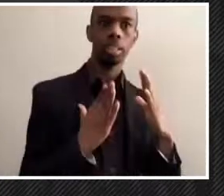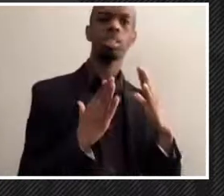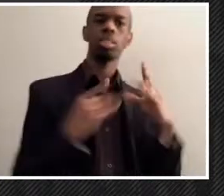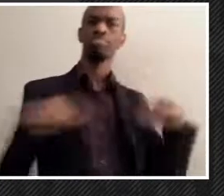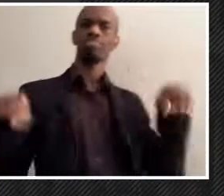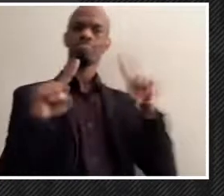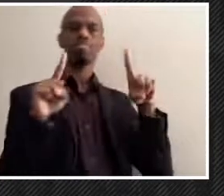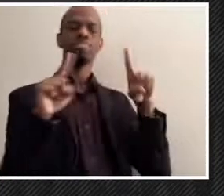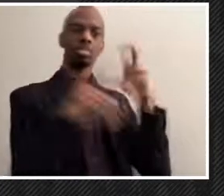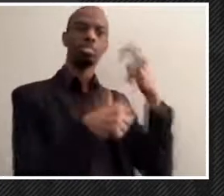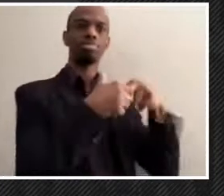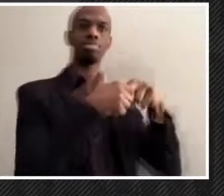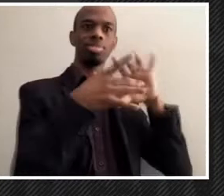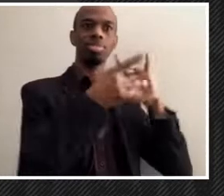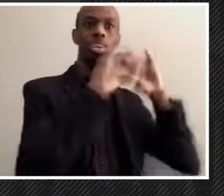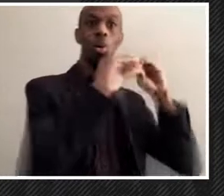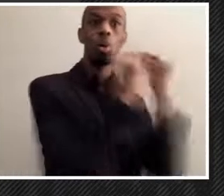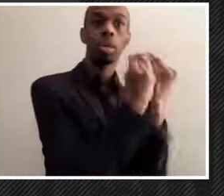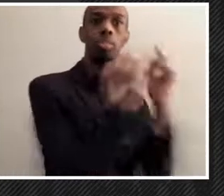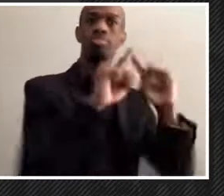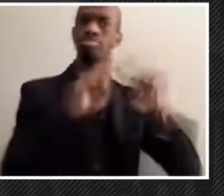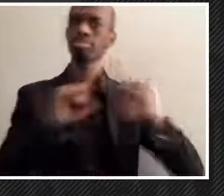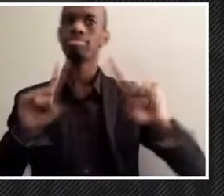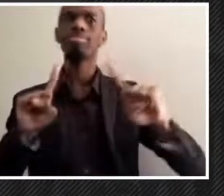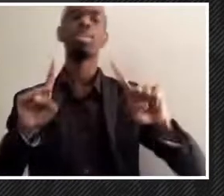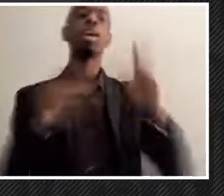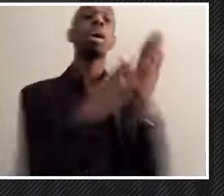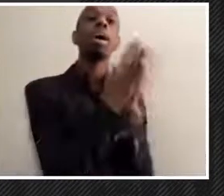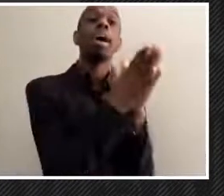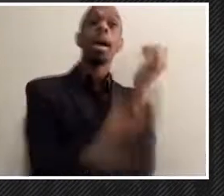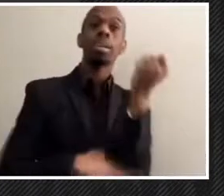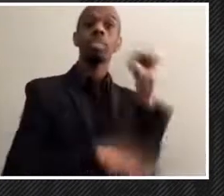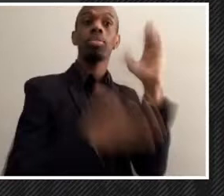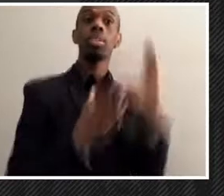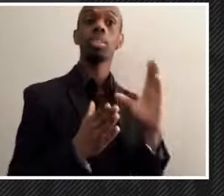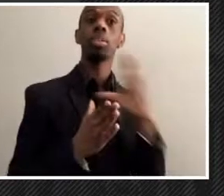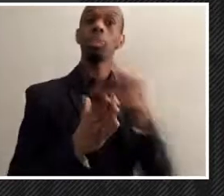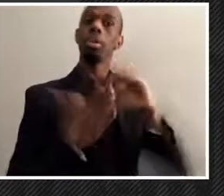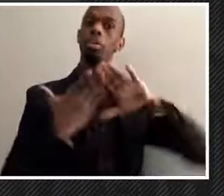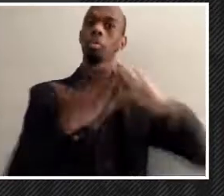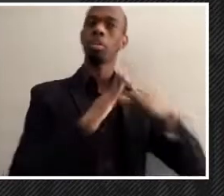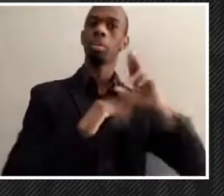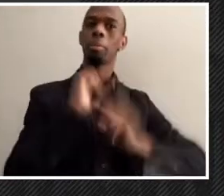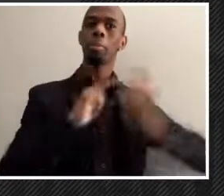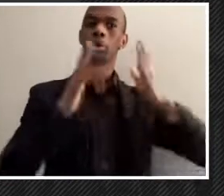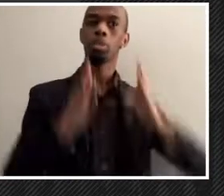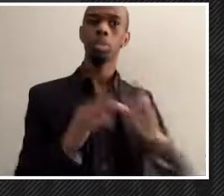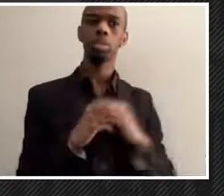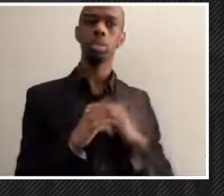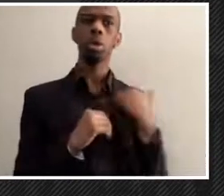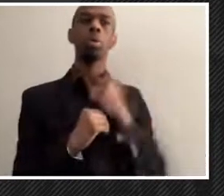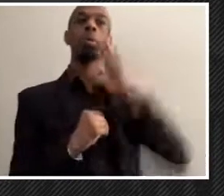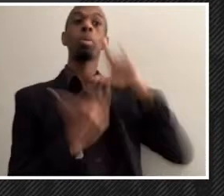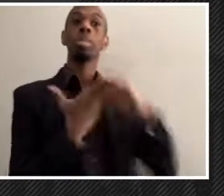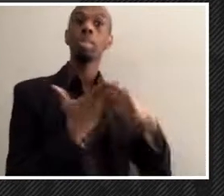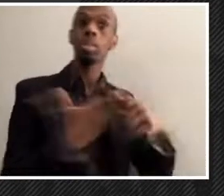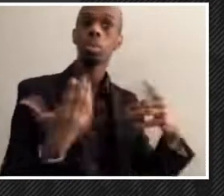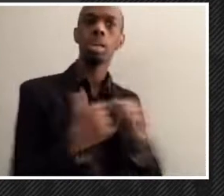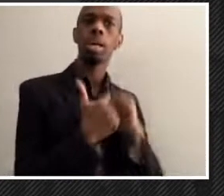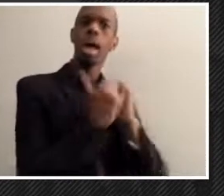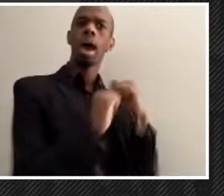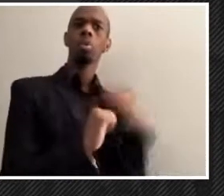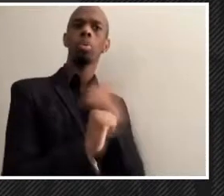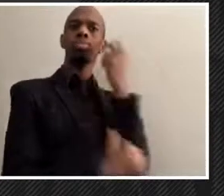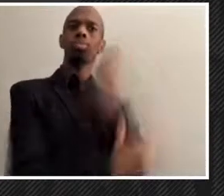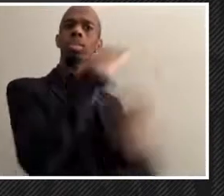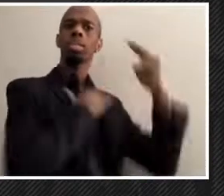activists, and community builders. We're going to be talking about how we see the work ahead and what's possible in our